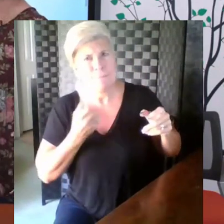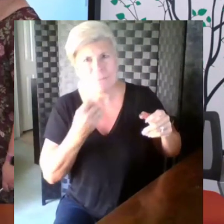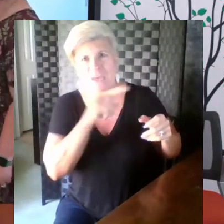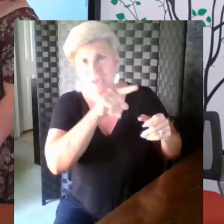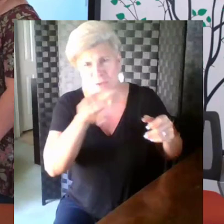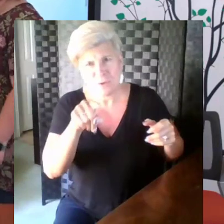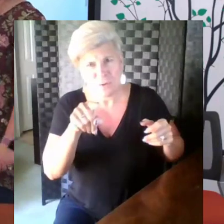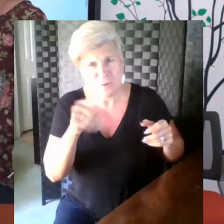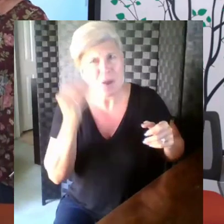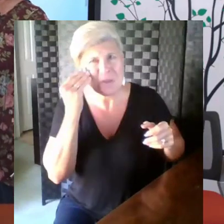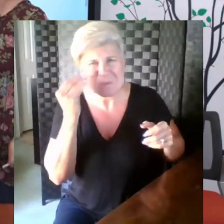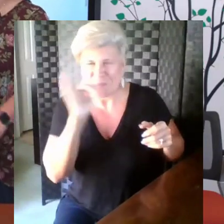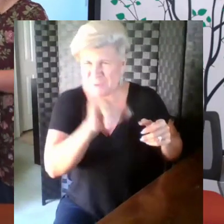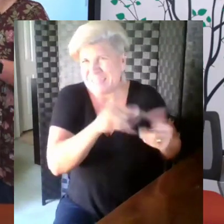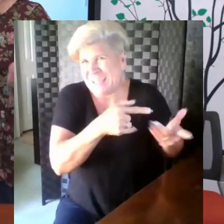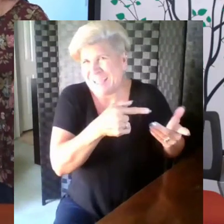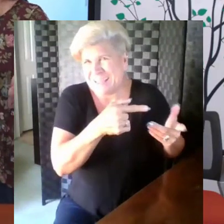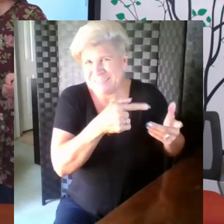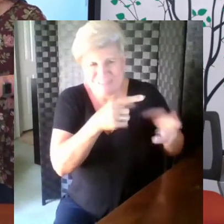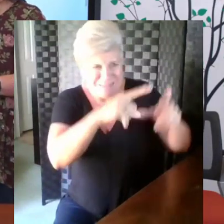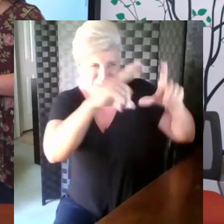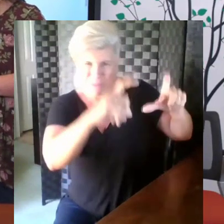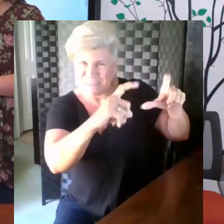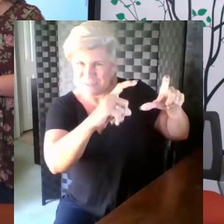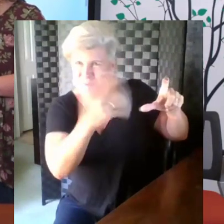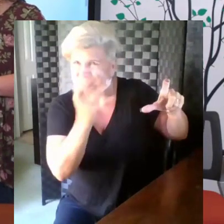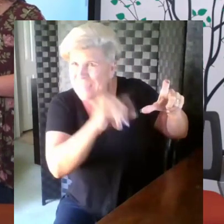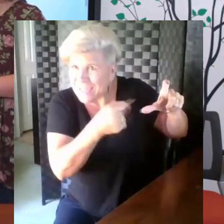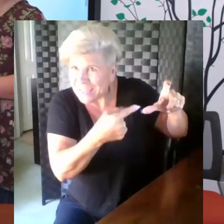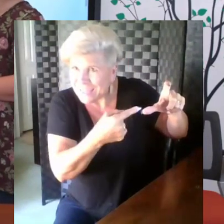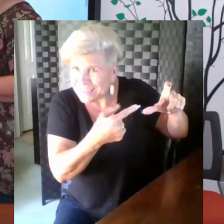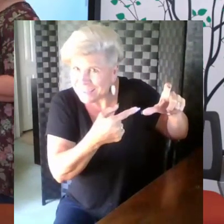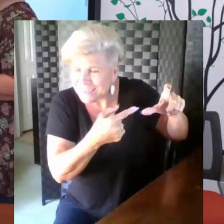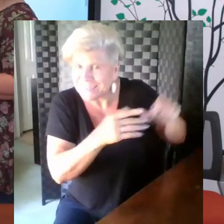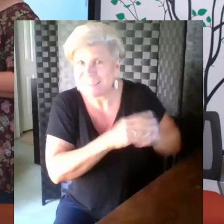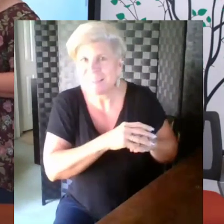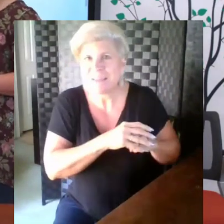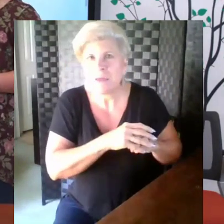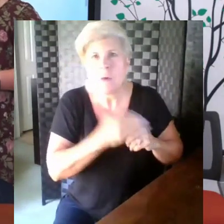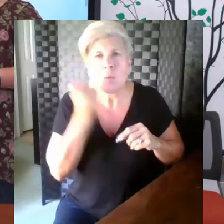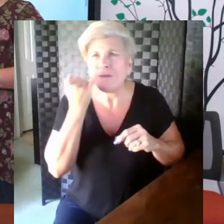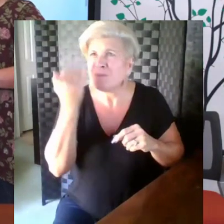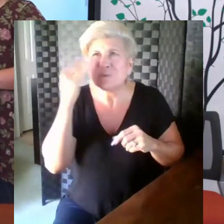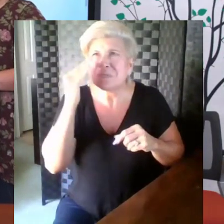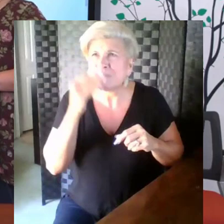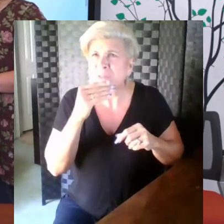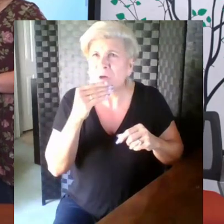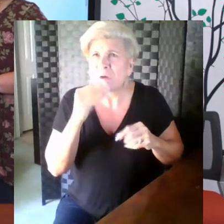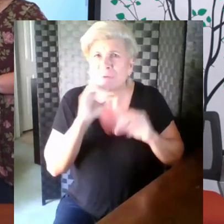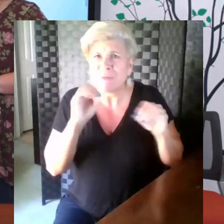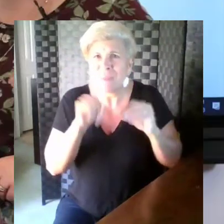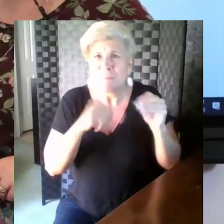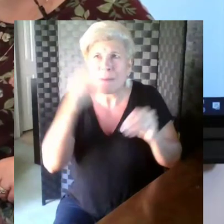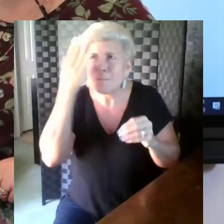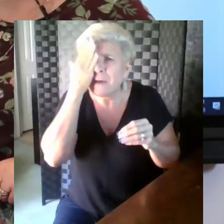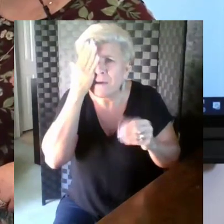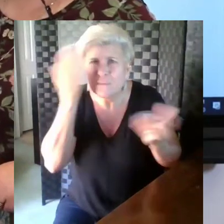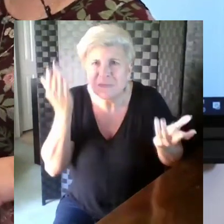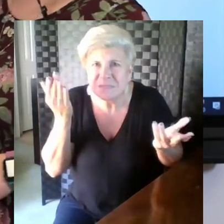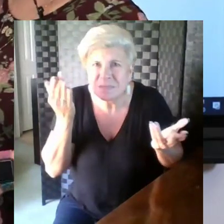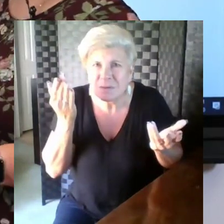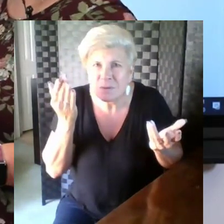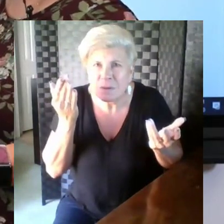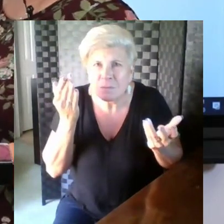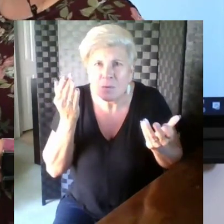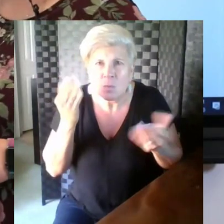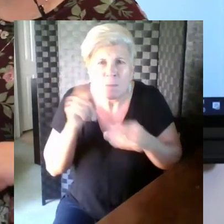of you already knew what that was before anyone even started reading. But what if you didn't know anything about pirates? What about